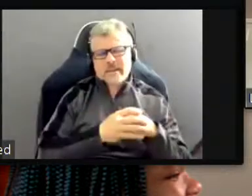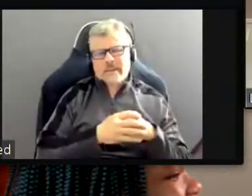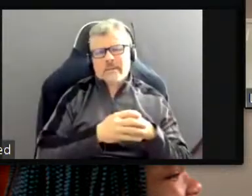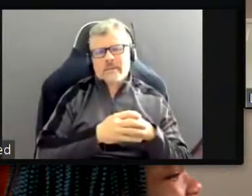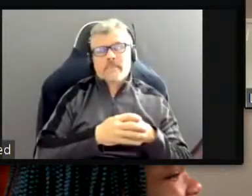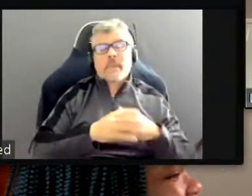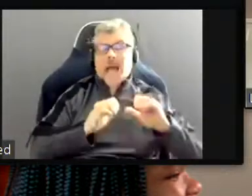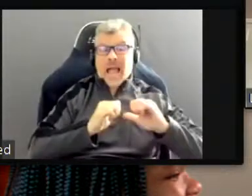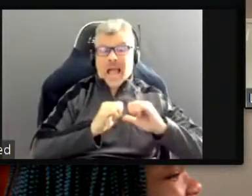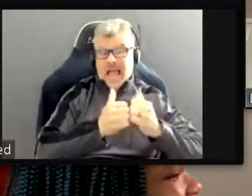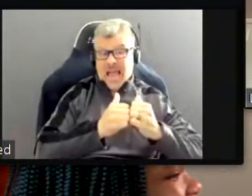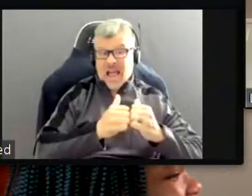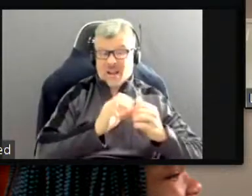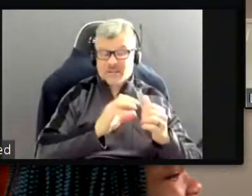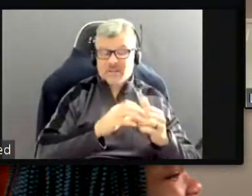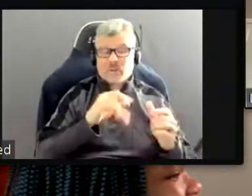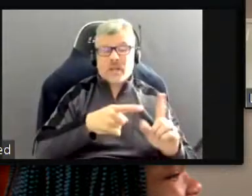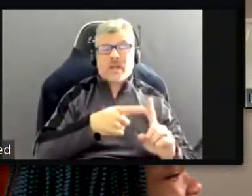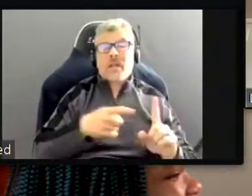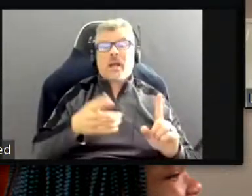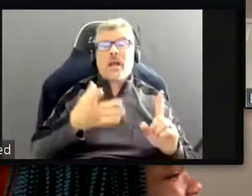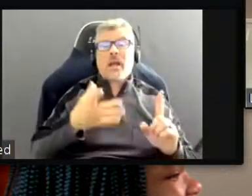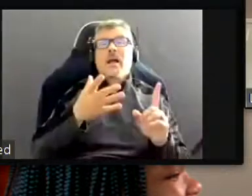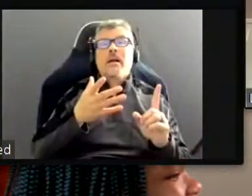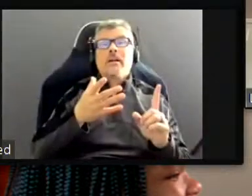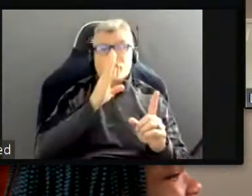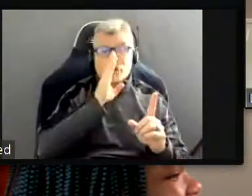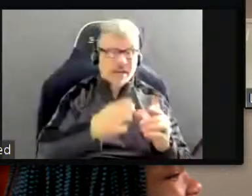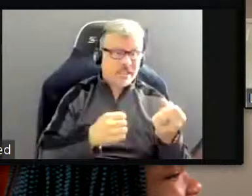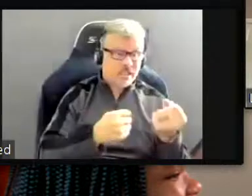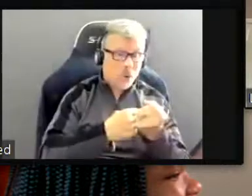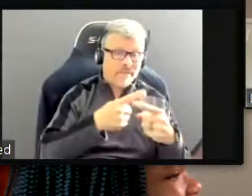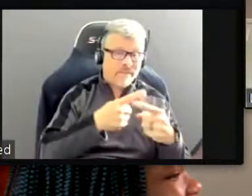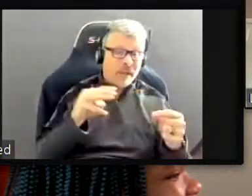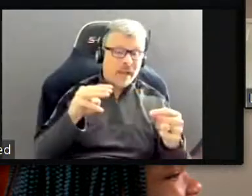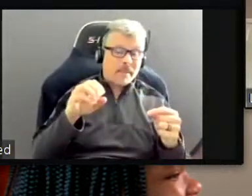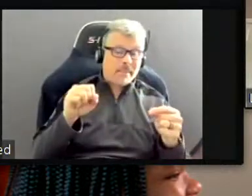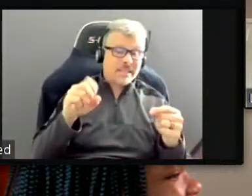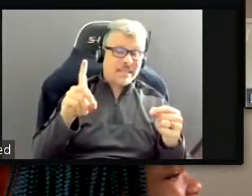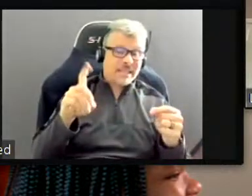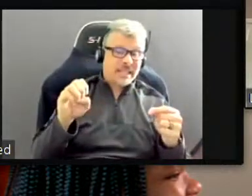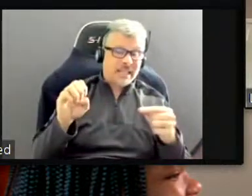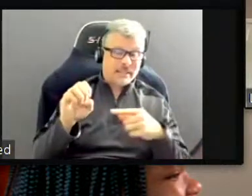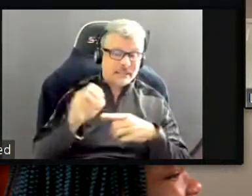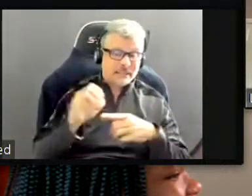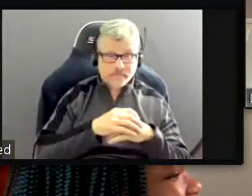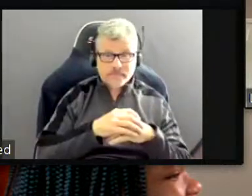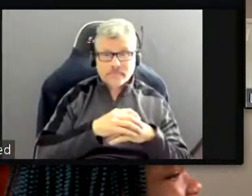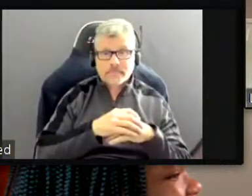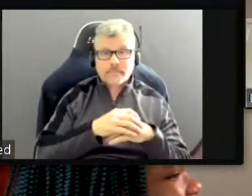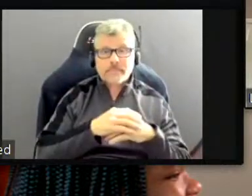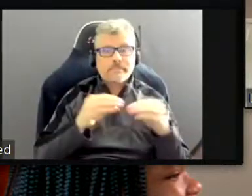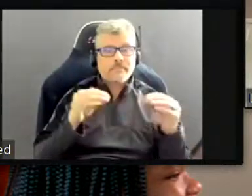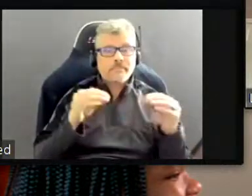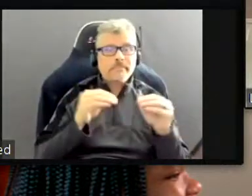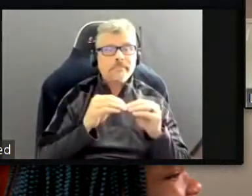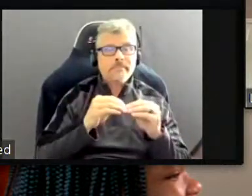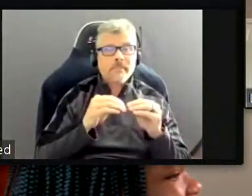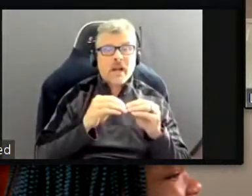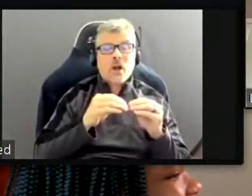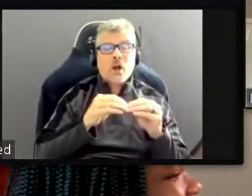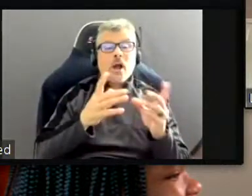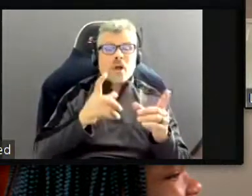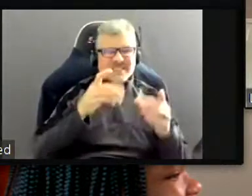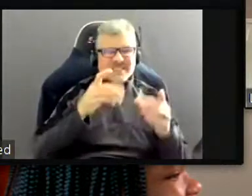how, we heard a lot about direct support from MSDE, more attention to who gets